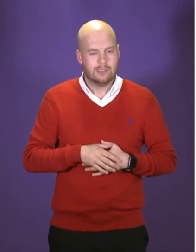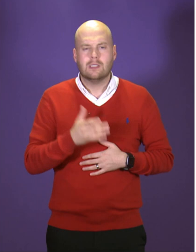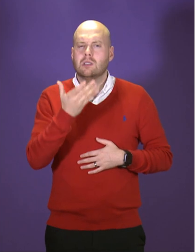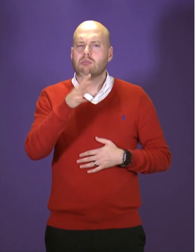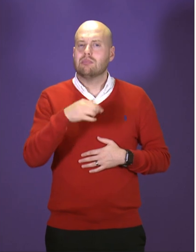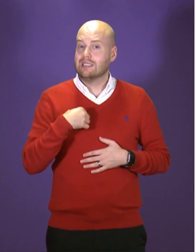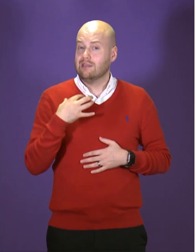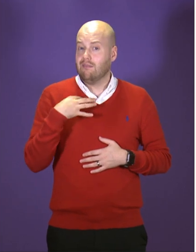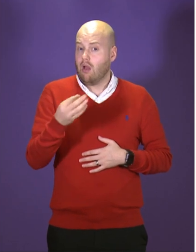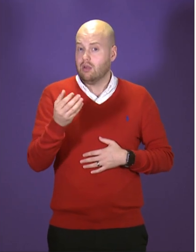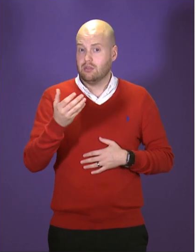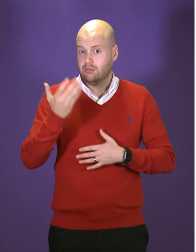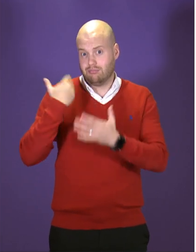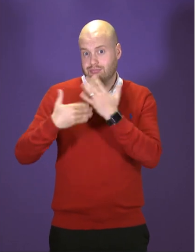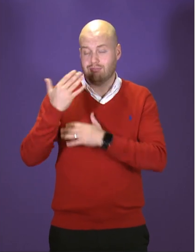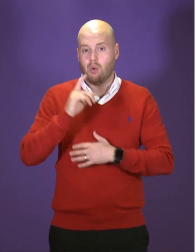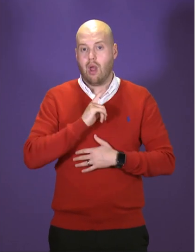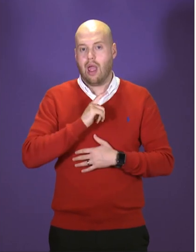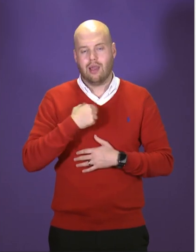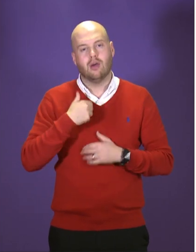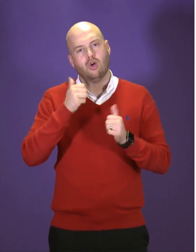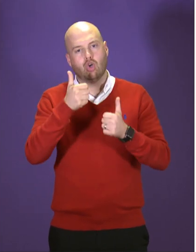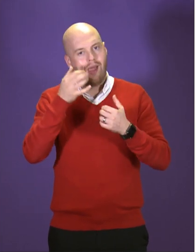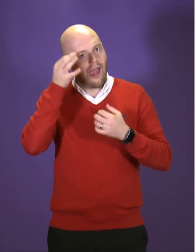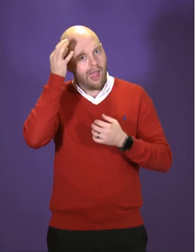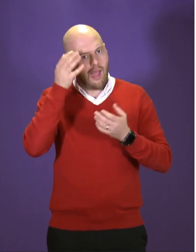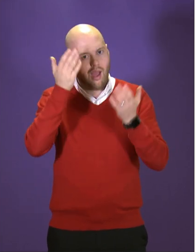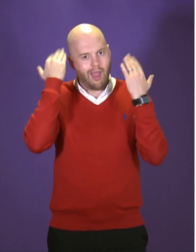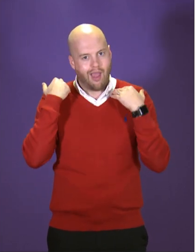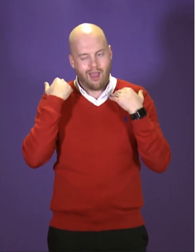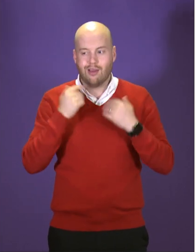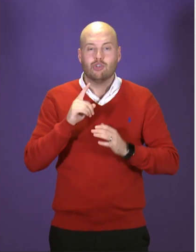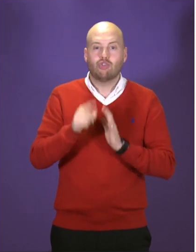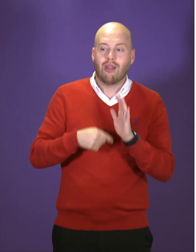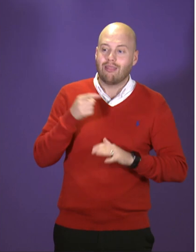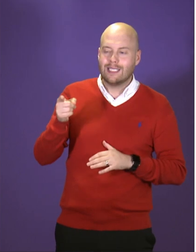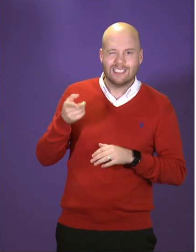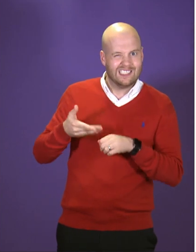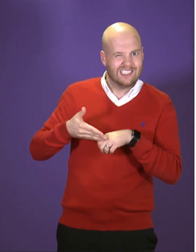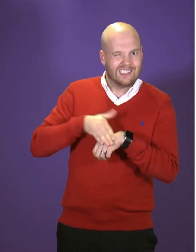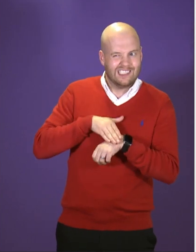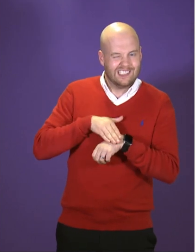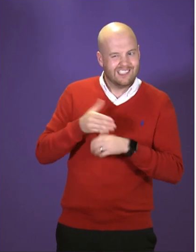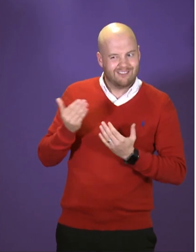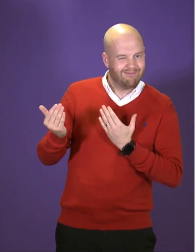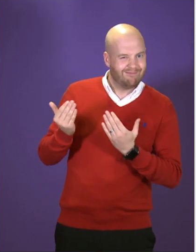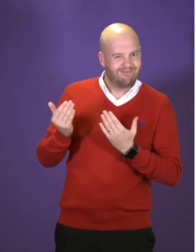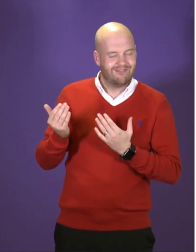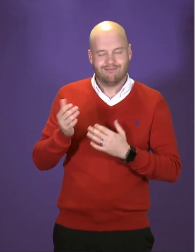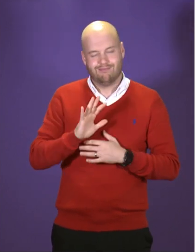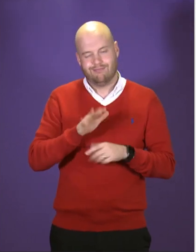things, including this, because I've got long hair, and Jonathan had cut his hair. Not so much because I know what I'm talking about,